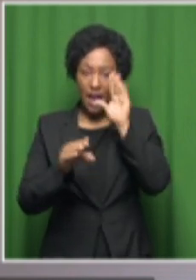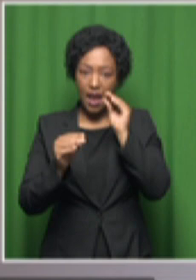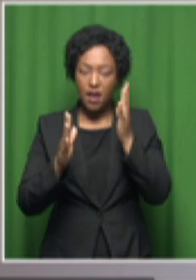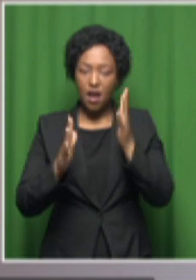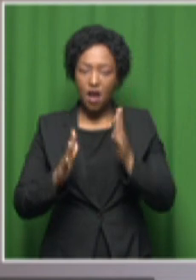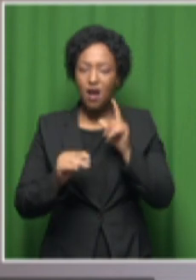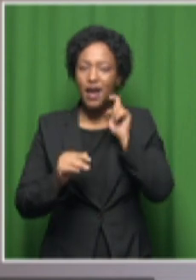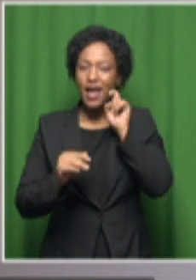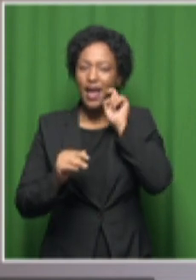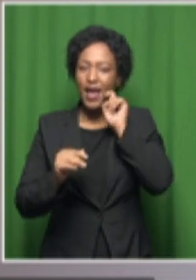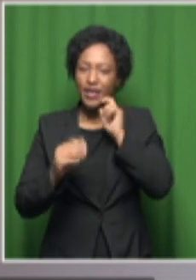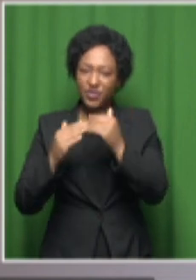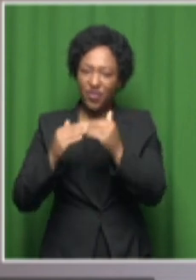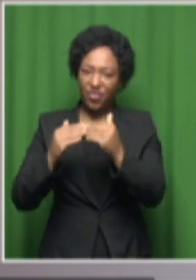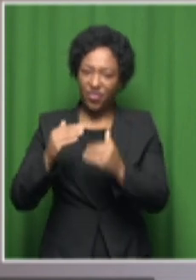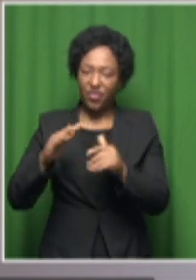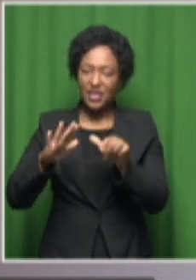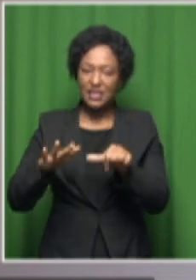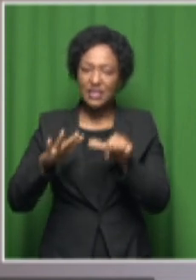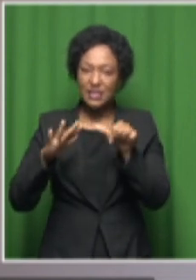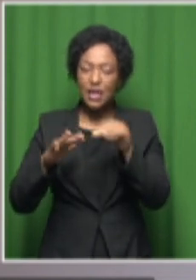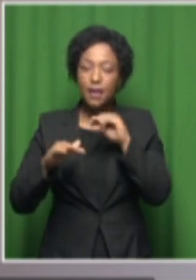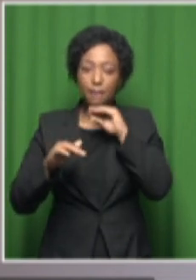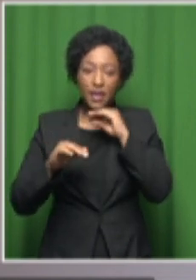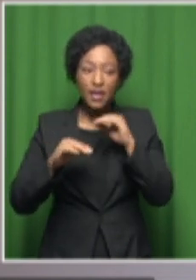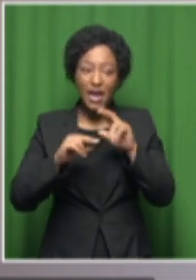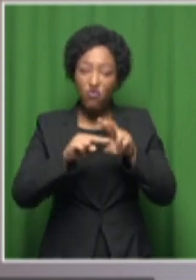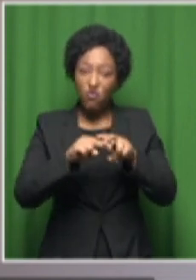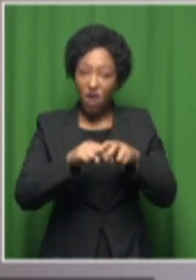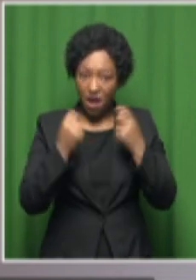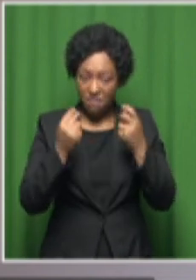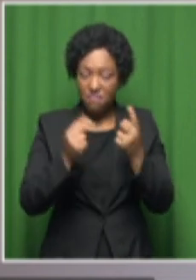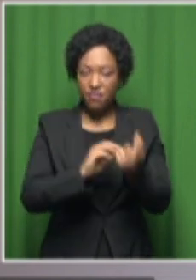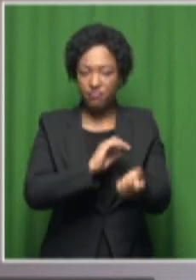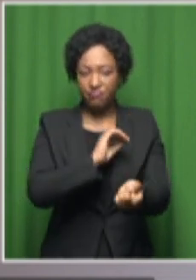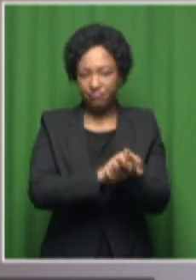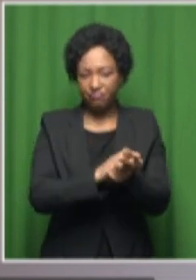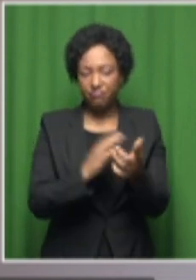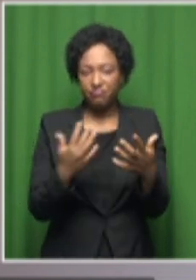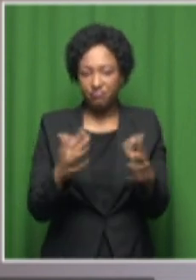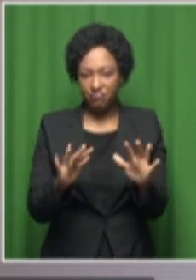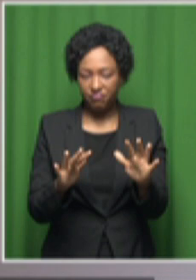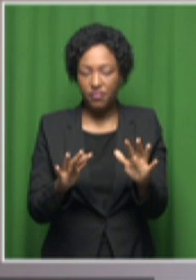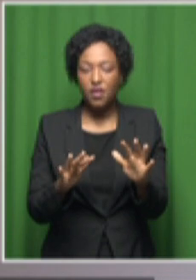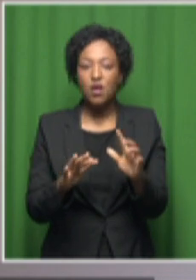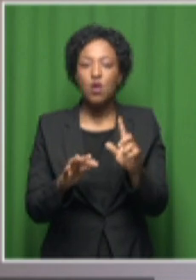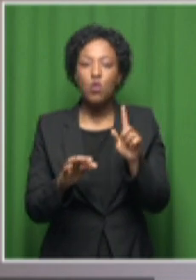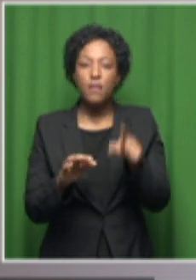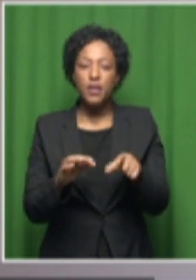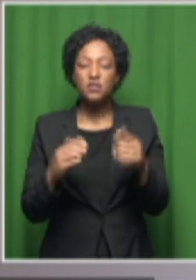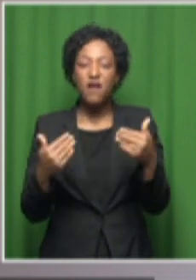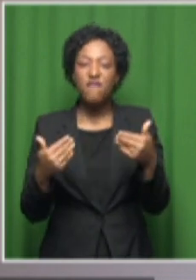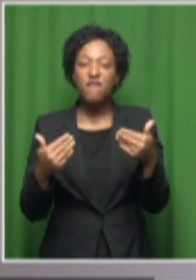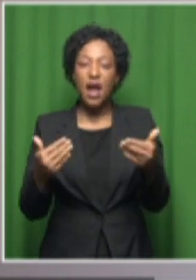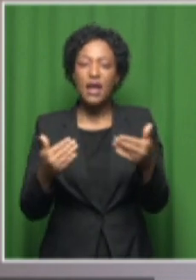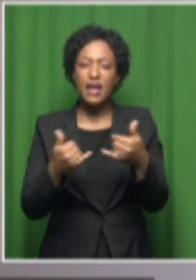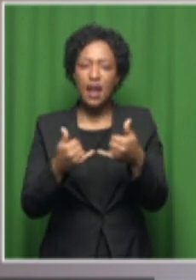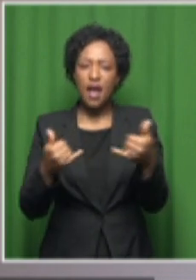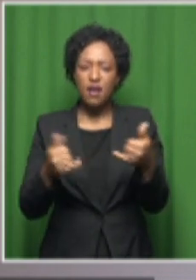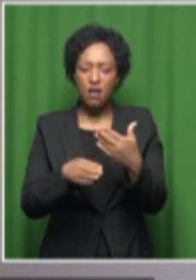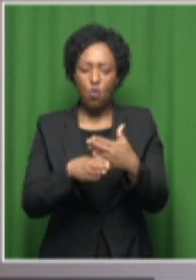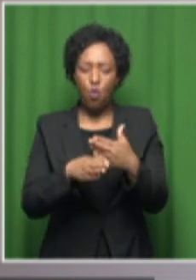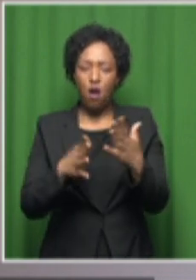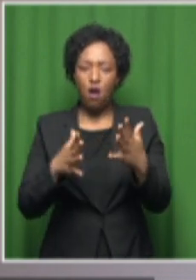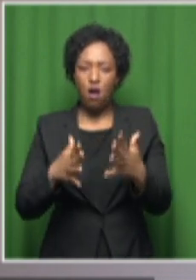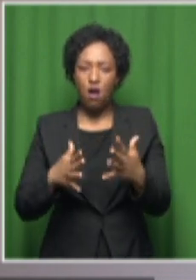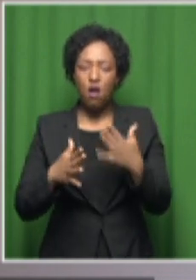underage, and this confirms that statutory rape is rife. There is a need to train all frontline duty bearers,